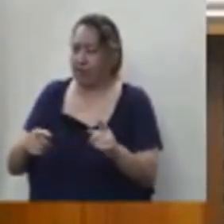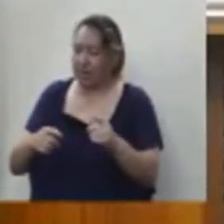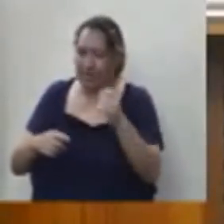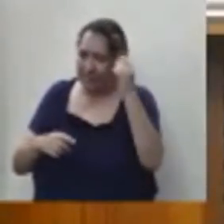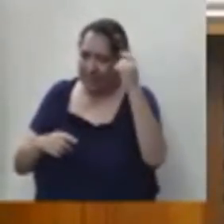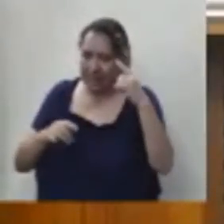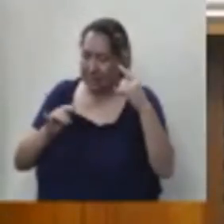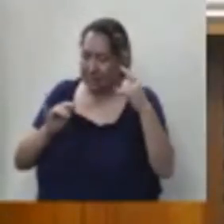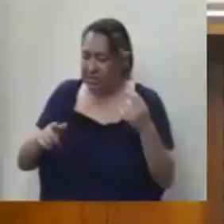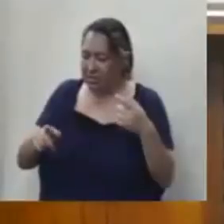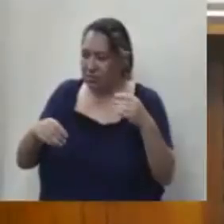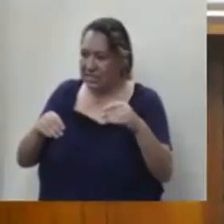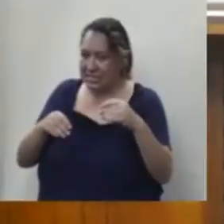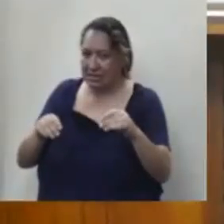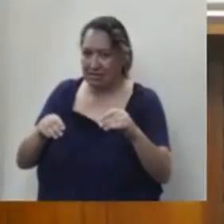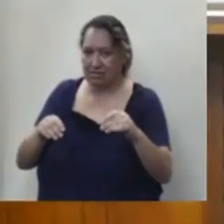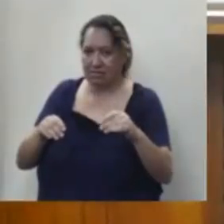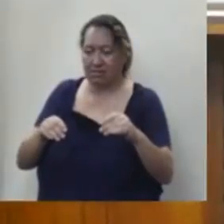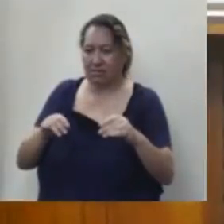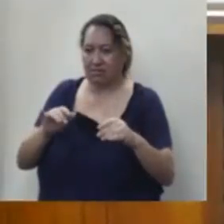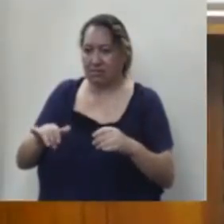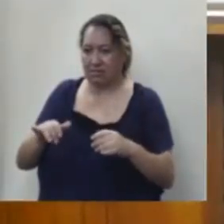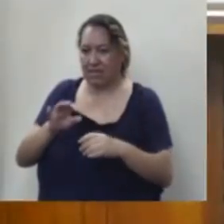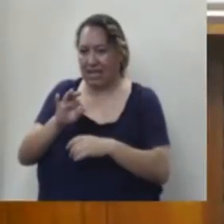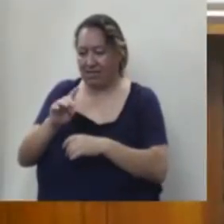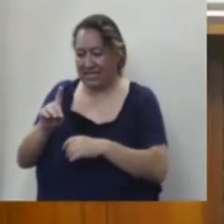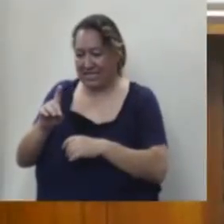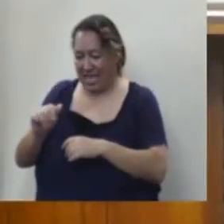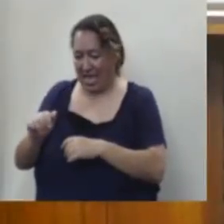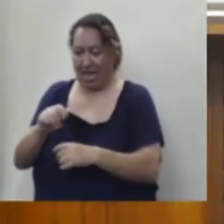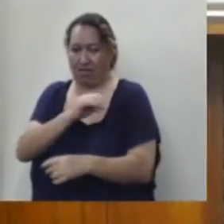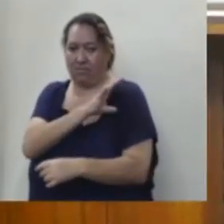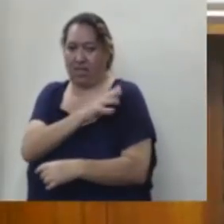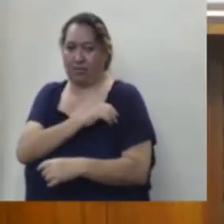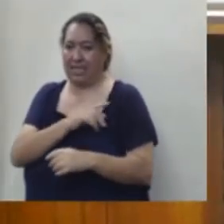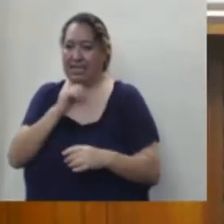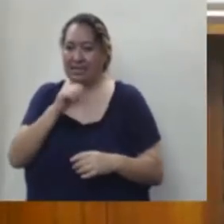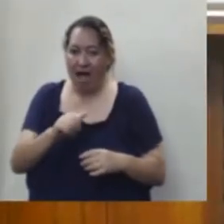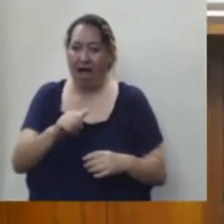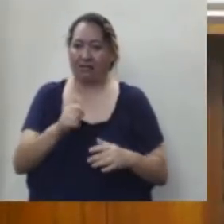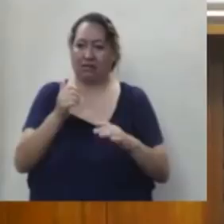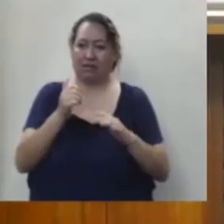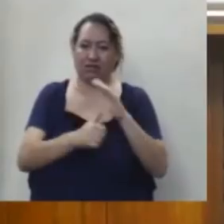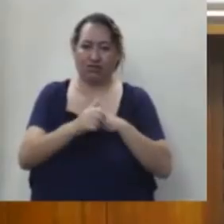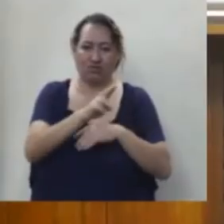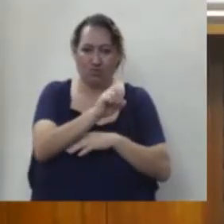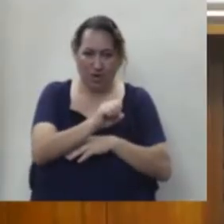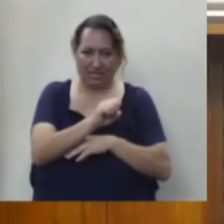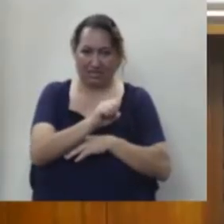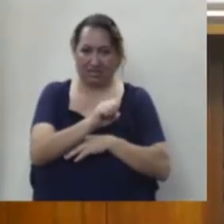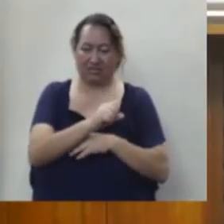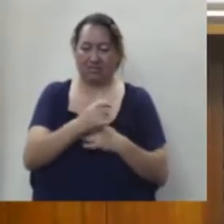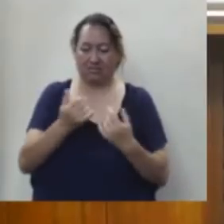was the FDA of the Philippines, not the United States of America. And so these things are happening because of the inexperience